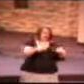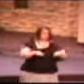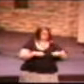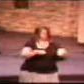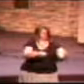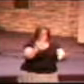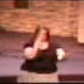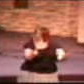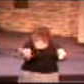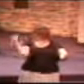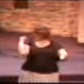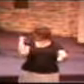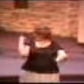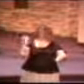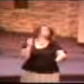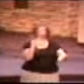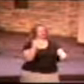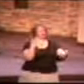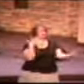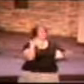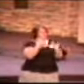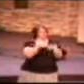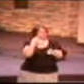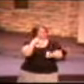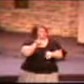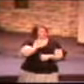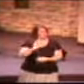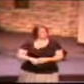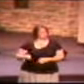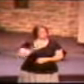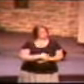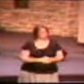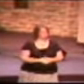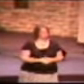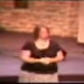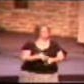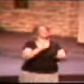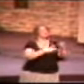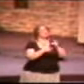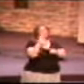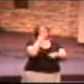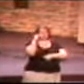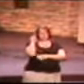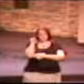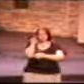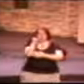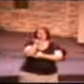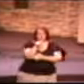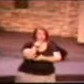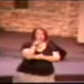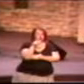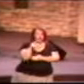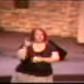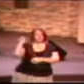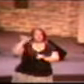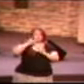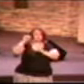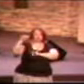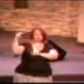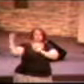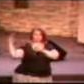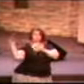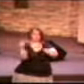looks back, is fit for the kingdom of God. Jesus wants us to look where he is looking.